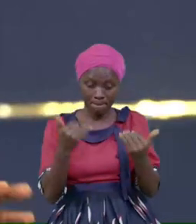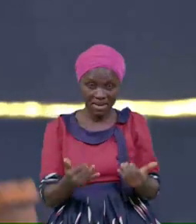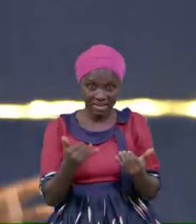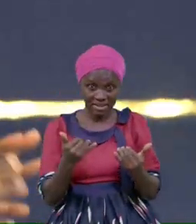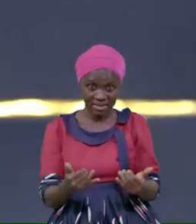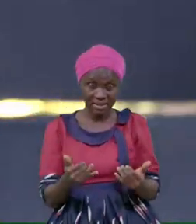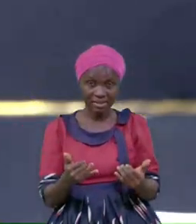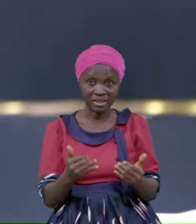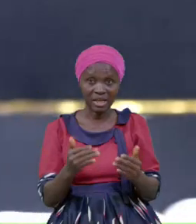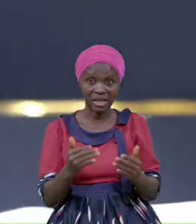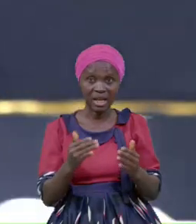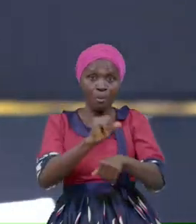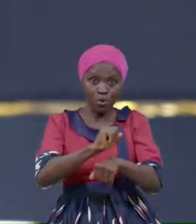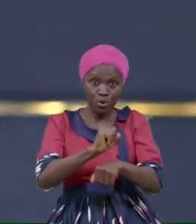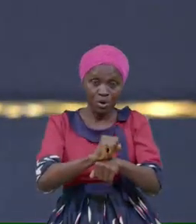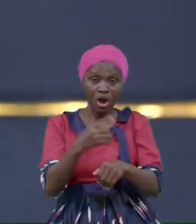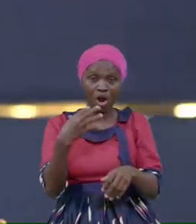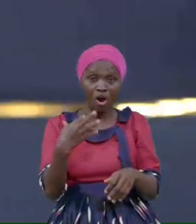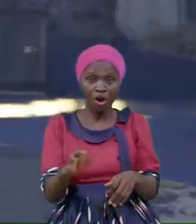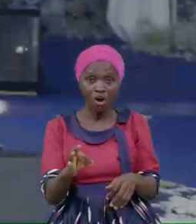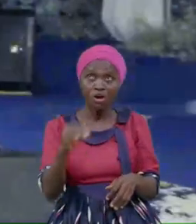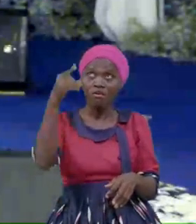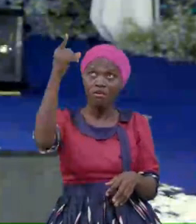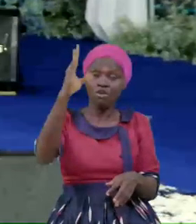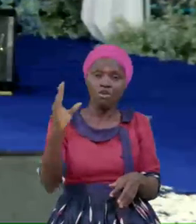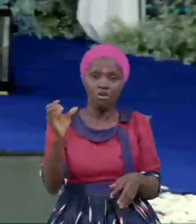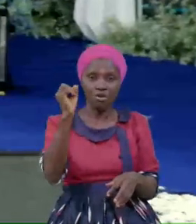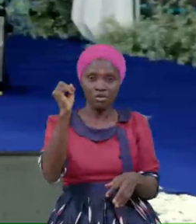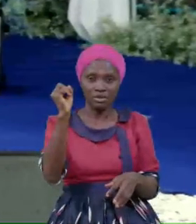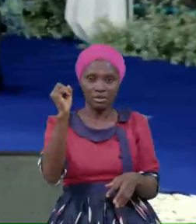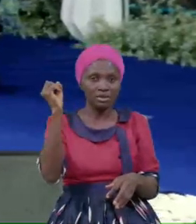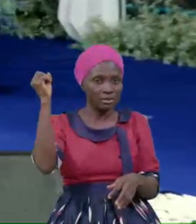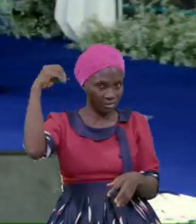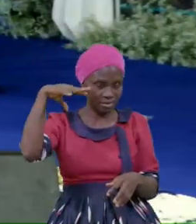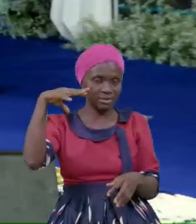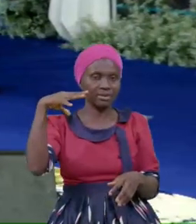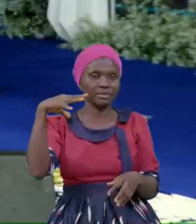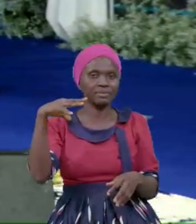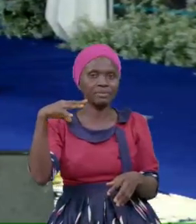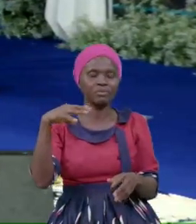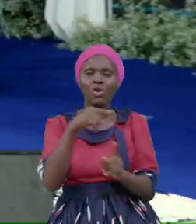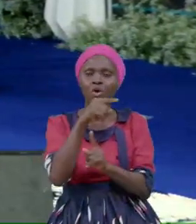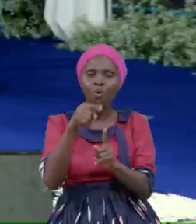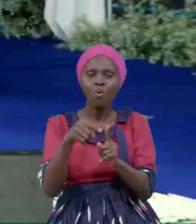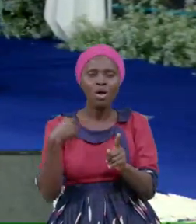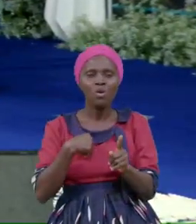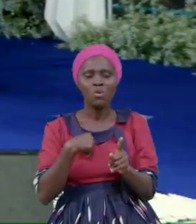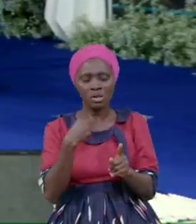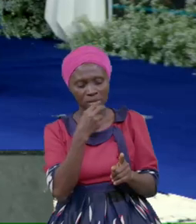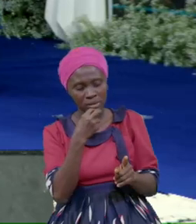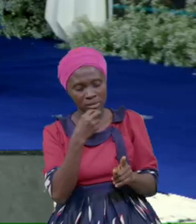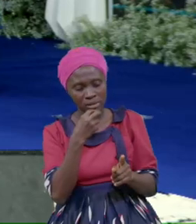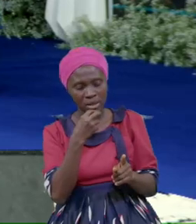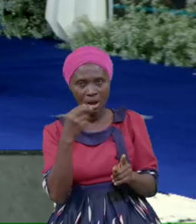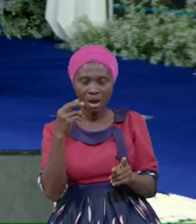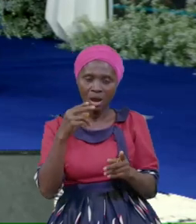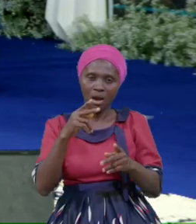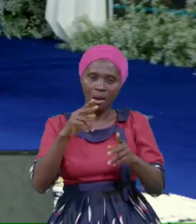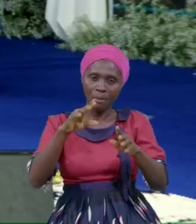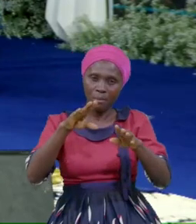The present products of God's grace. Now, when we say products, it's like, you know, we're going to